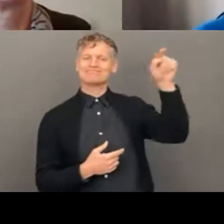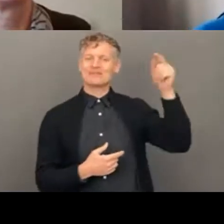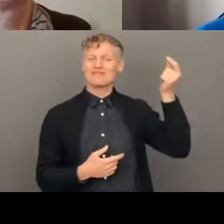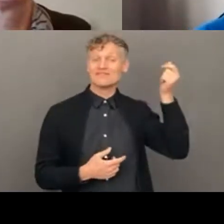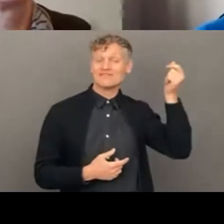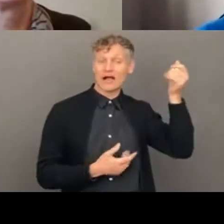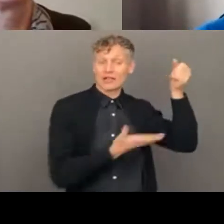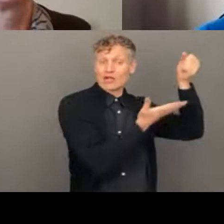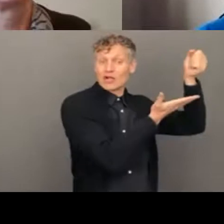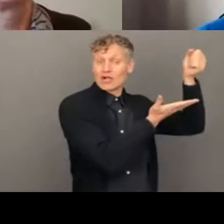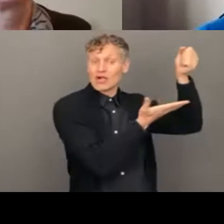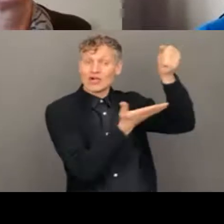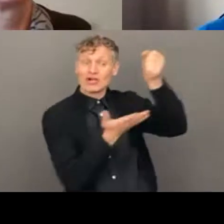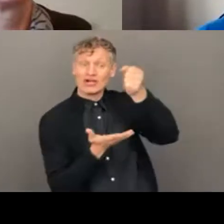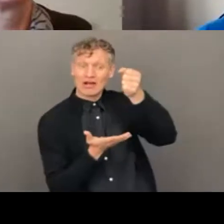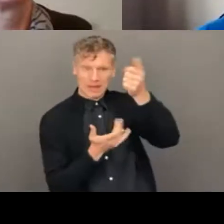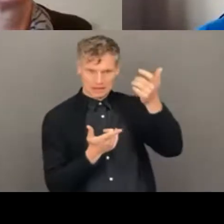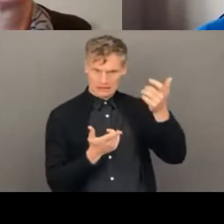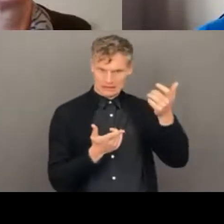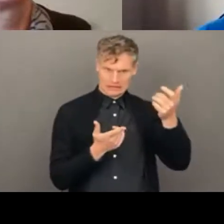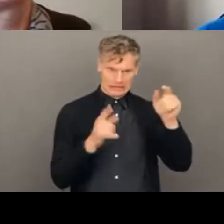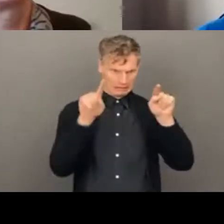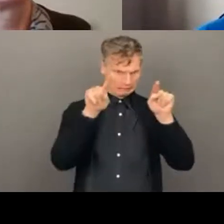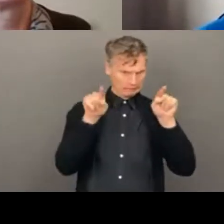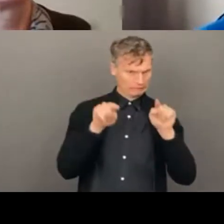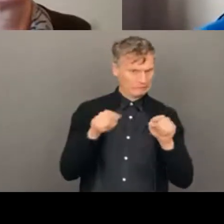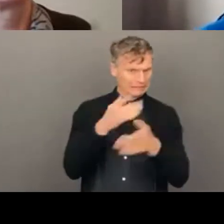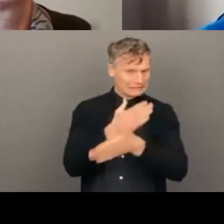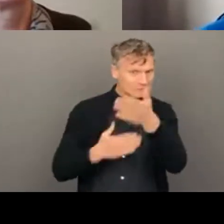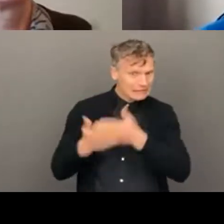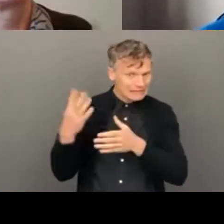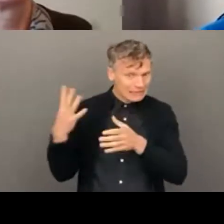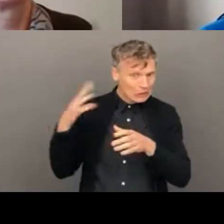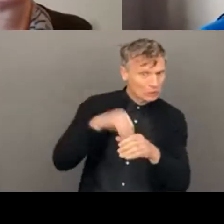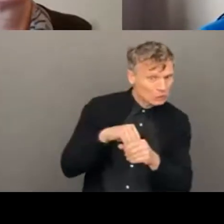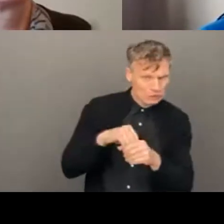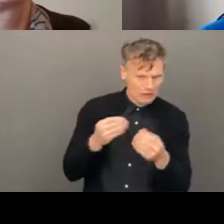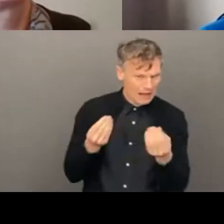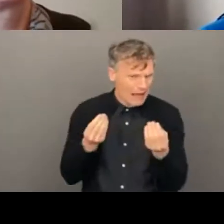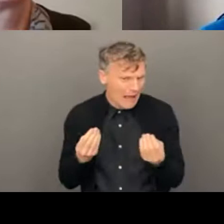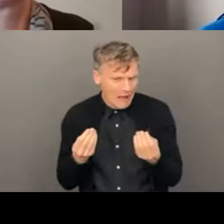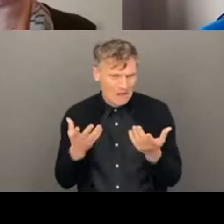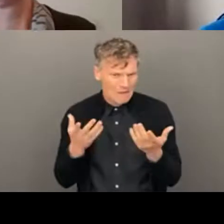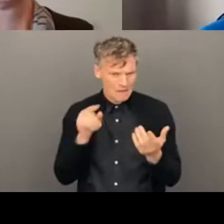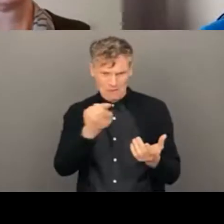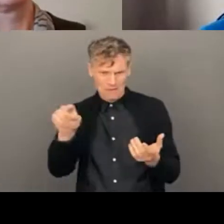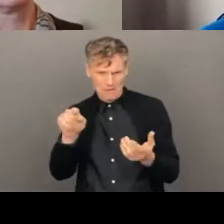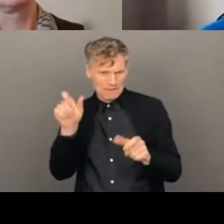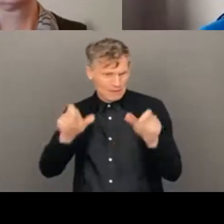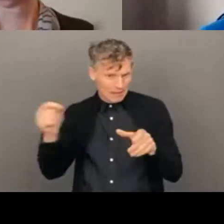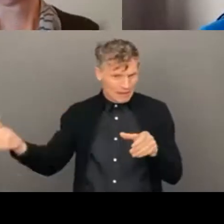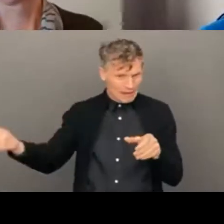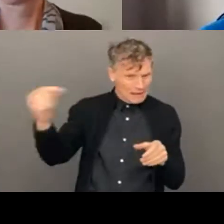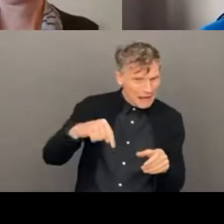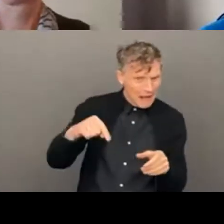include disability in our projects, how to include people with disability in our projects. And reasonable accommodation, for me, was sort of highlighted at that